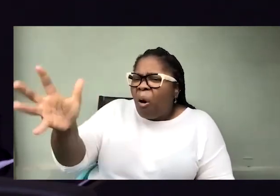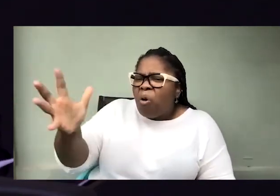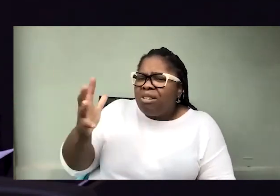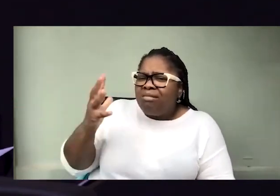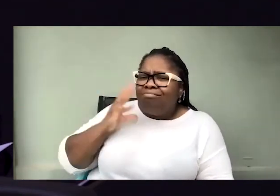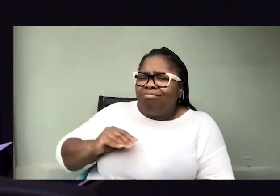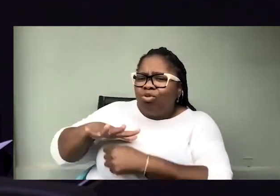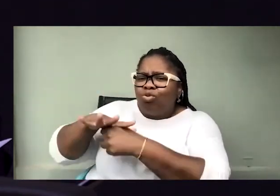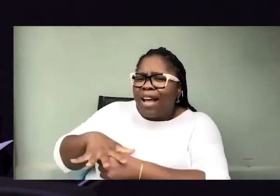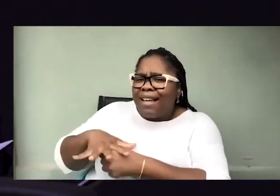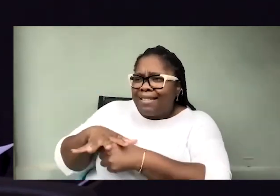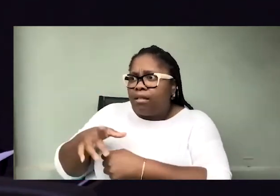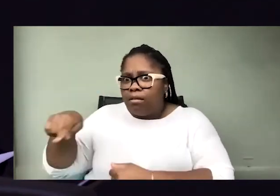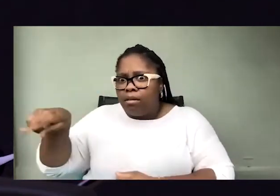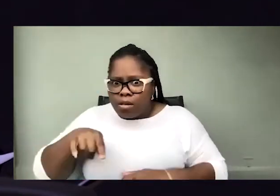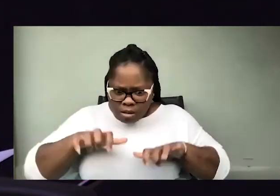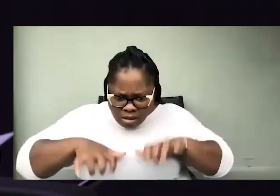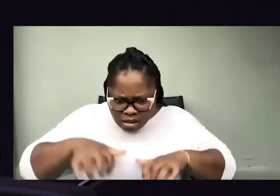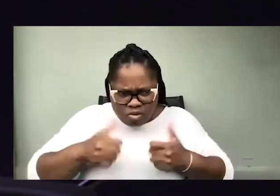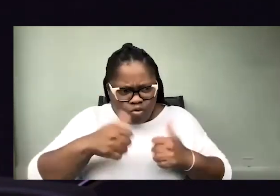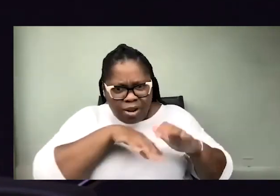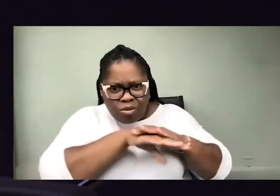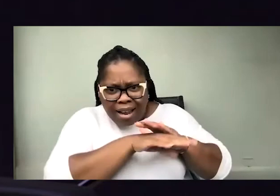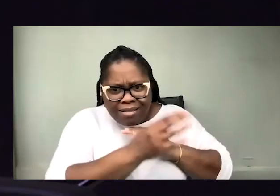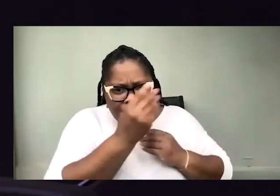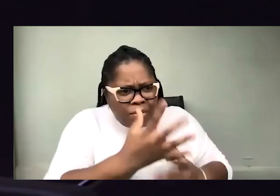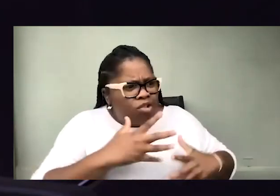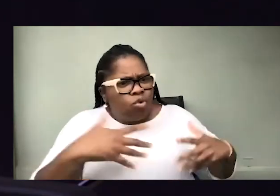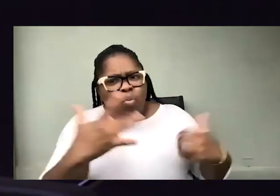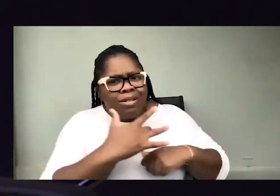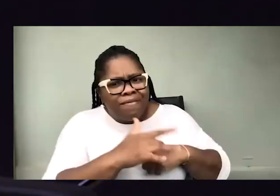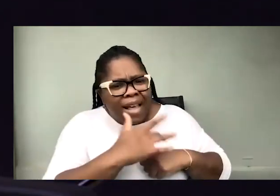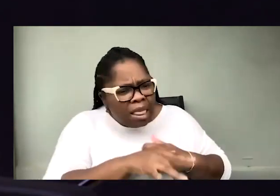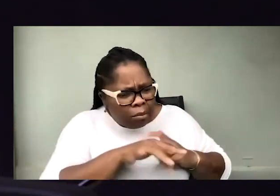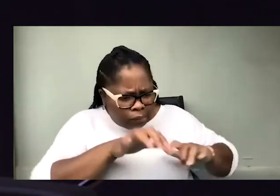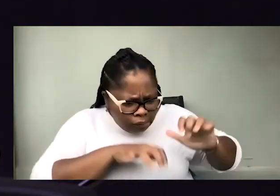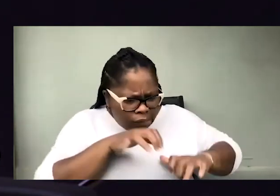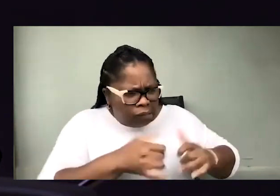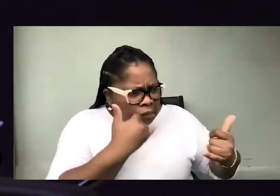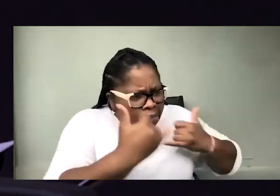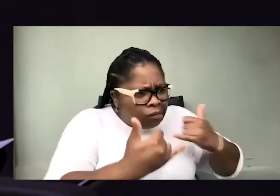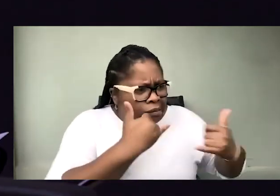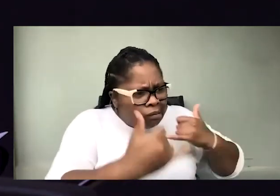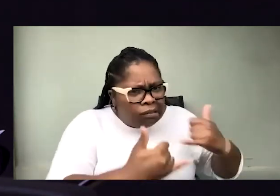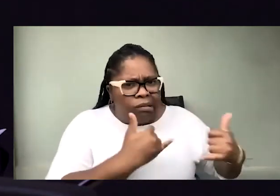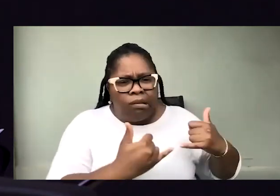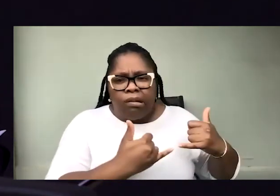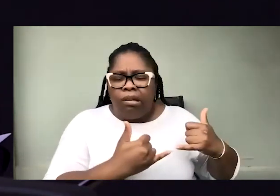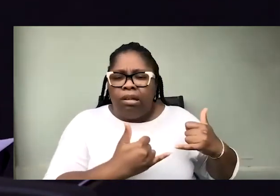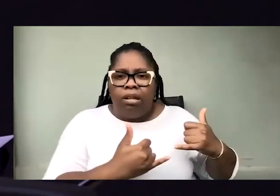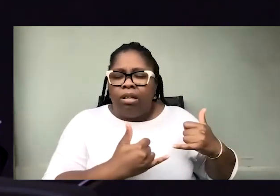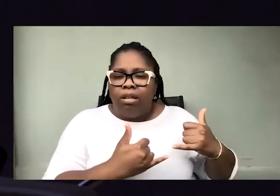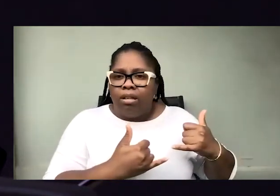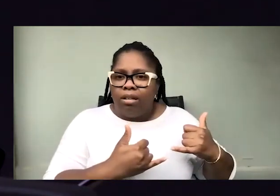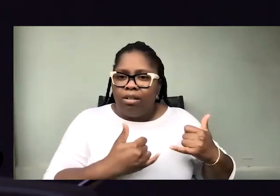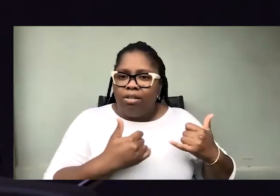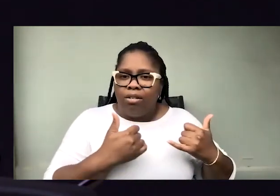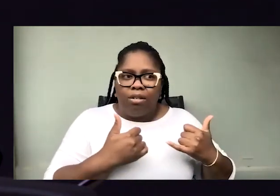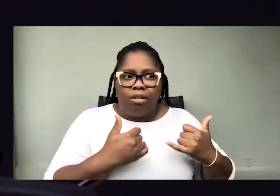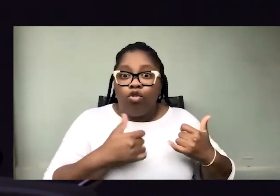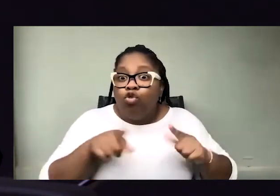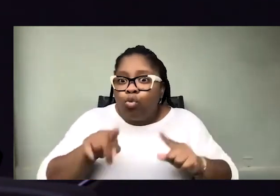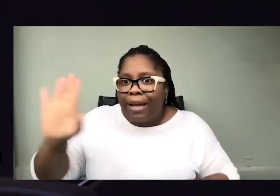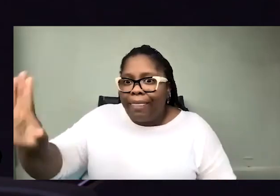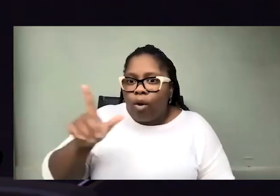to access information about what services are available for their family members while they're quickly trying to call on a lunch